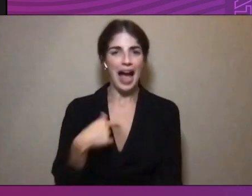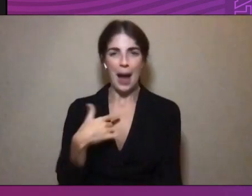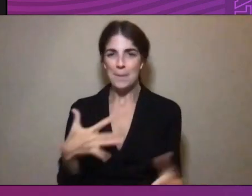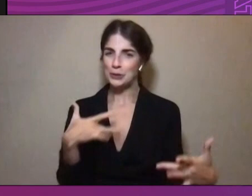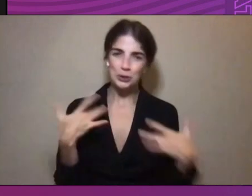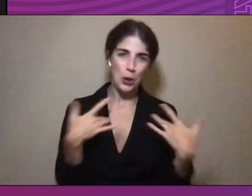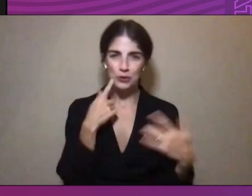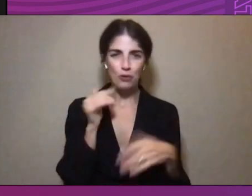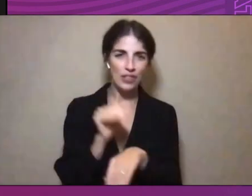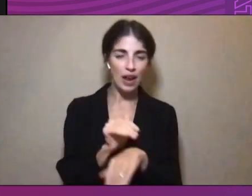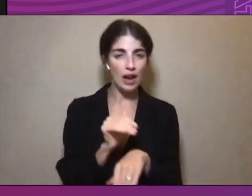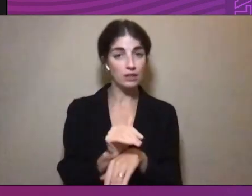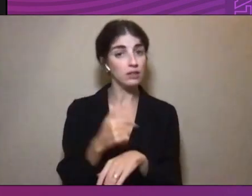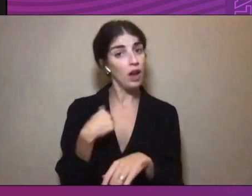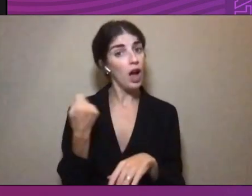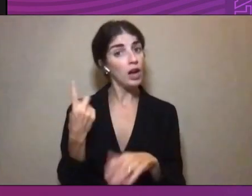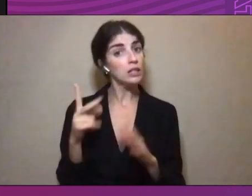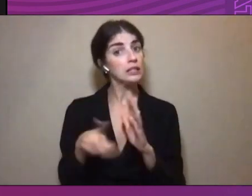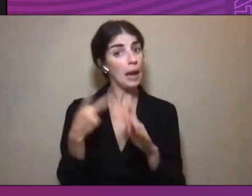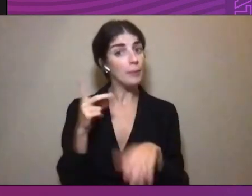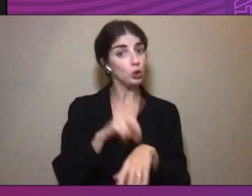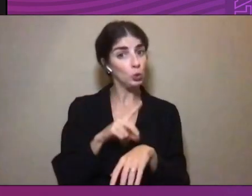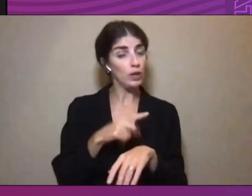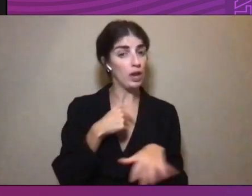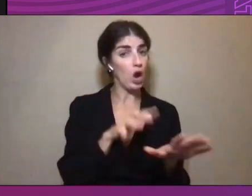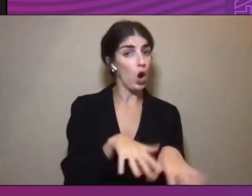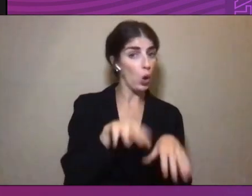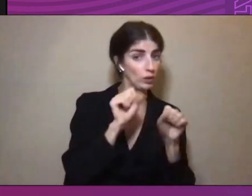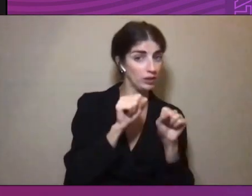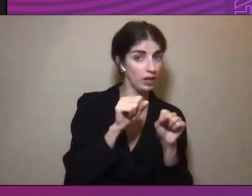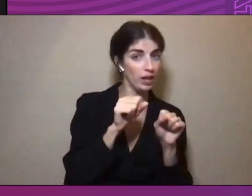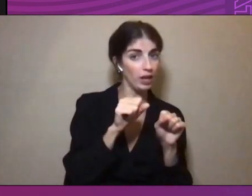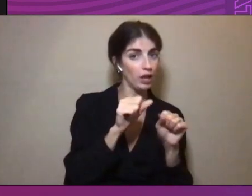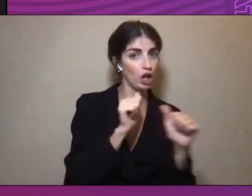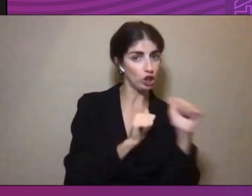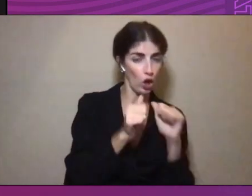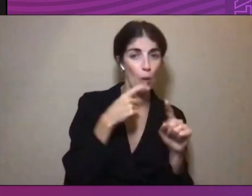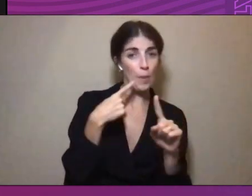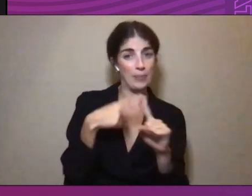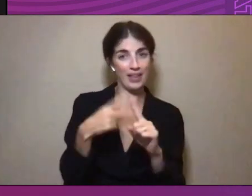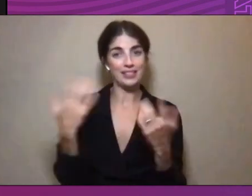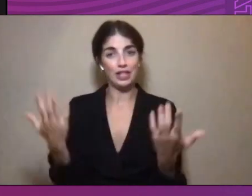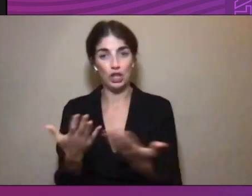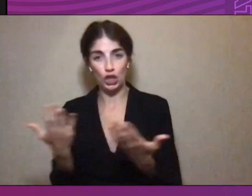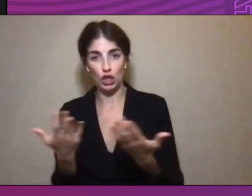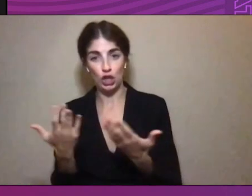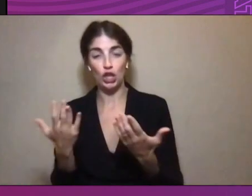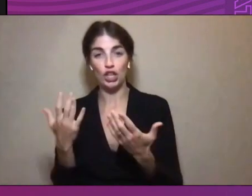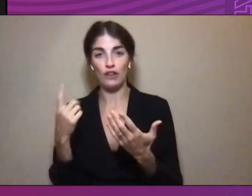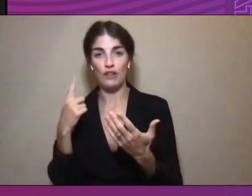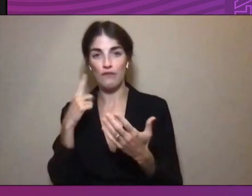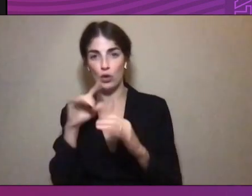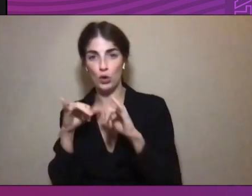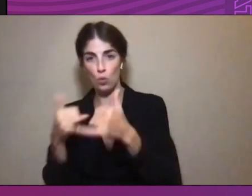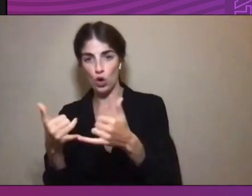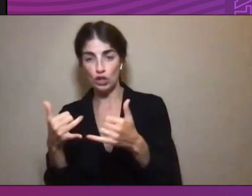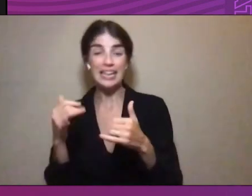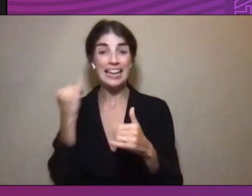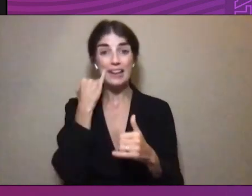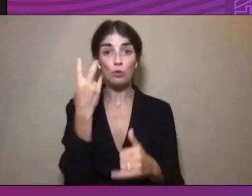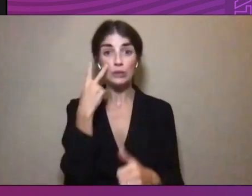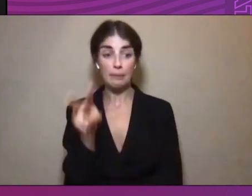double duty, so I'm hosting a show and being present here in the awards. So, you know, if you see me looking to the right, your left, then just know it's on